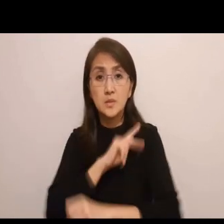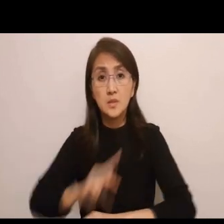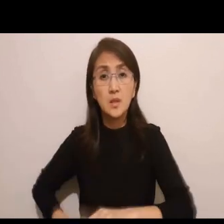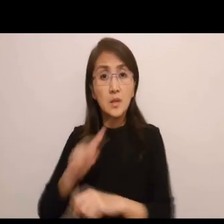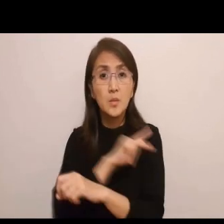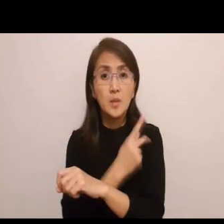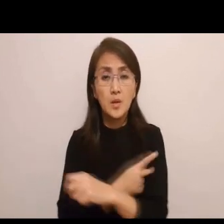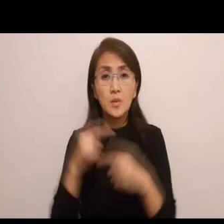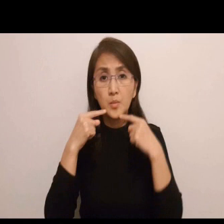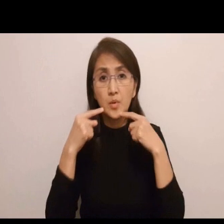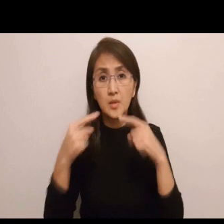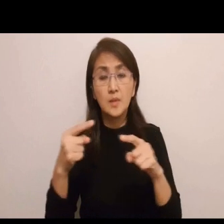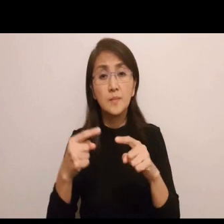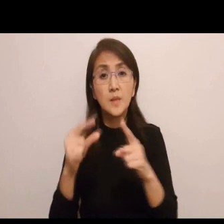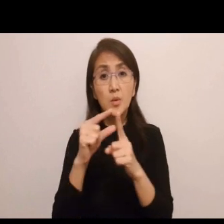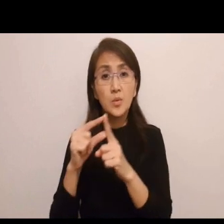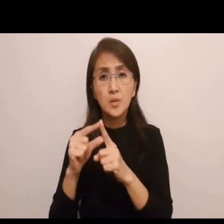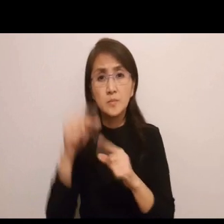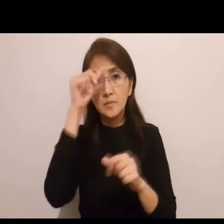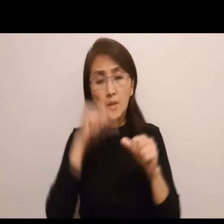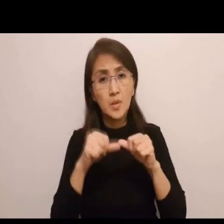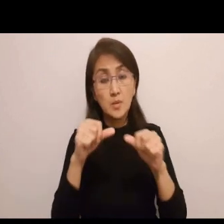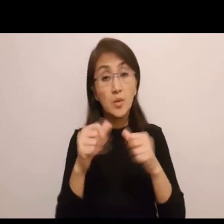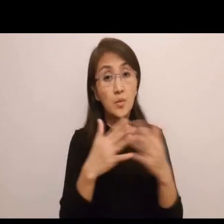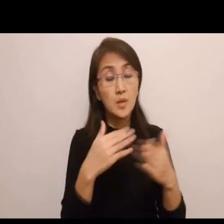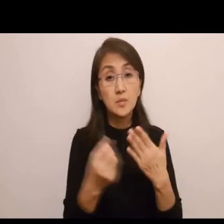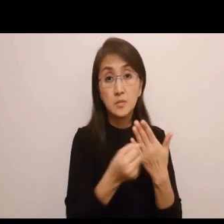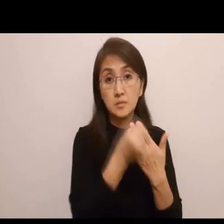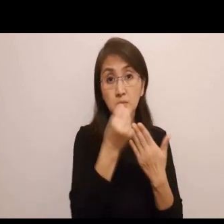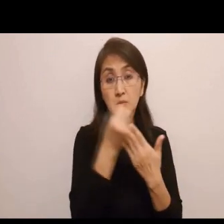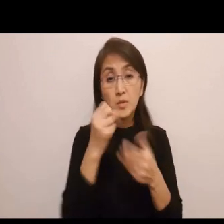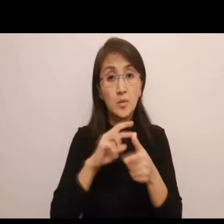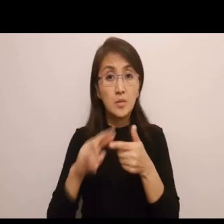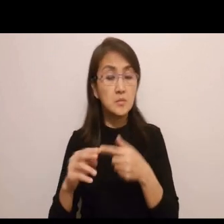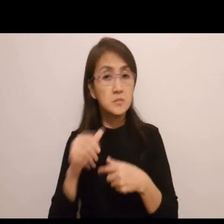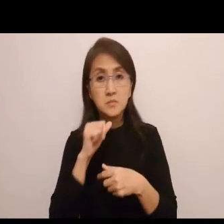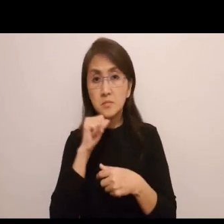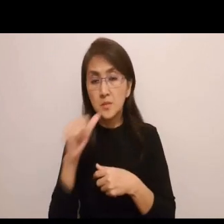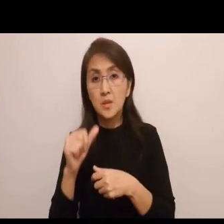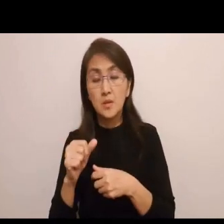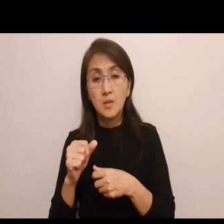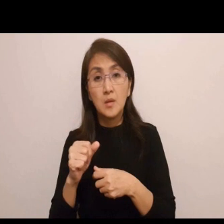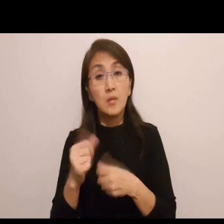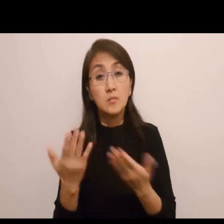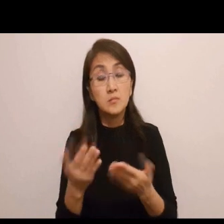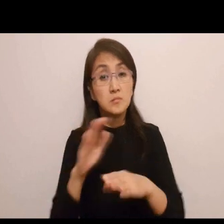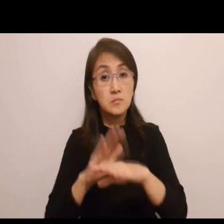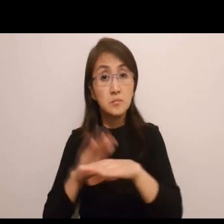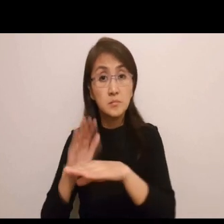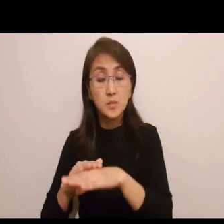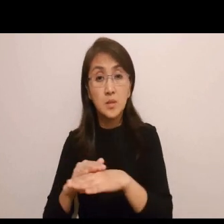his appearing in his kingly power, proclaim the word, be persistent whether it is convenient or